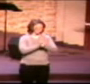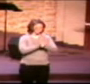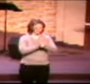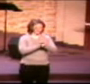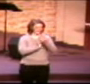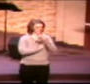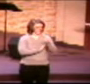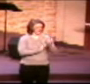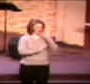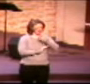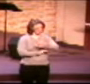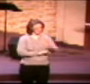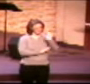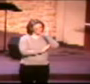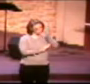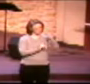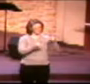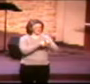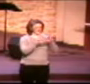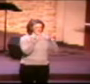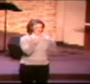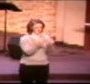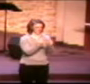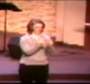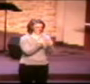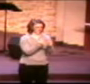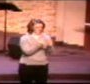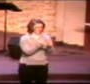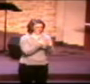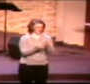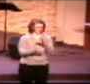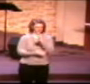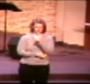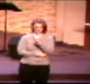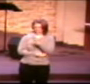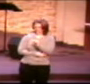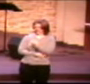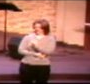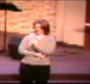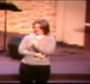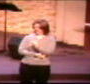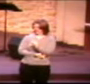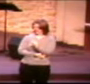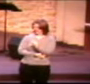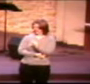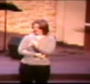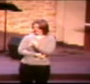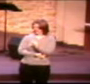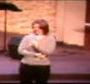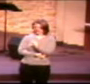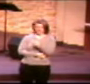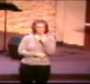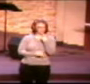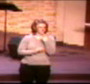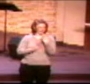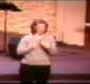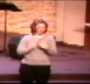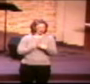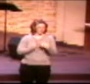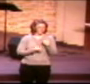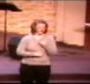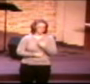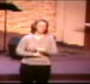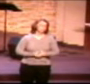your future as a family. Robin, we'll begin with you. Please repeat after